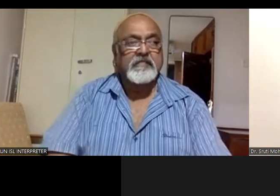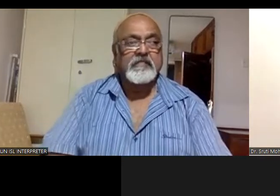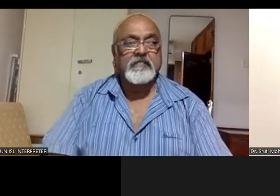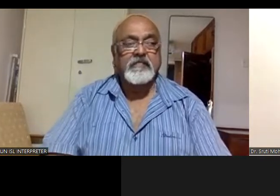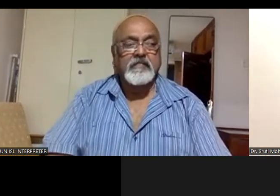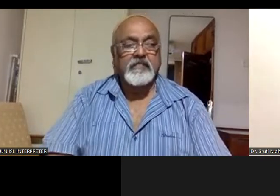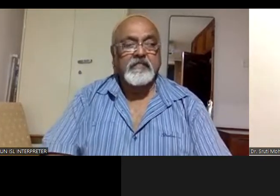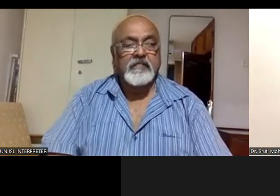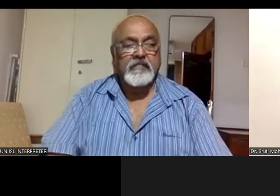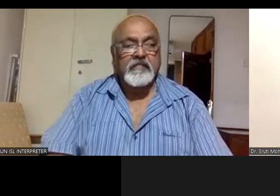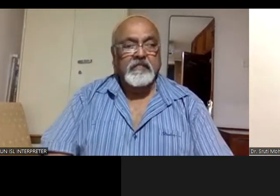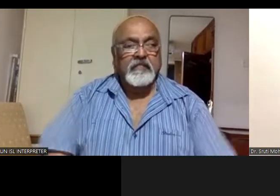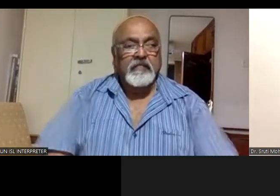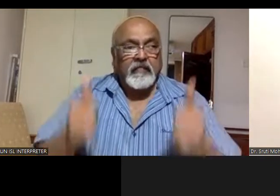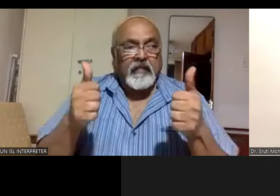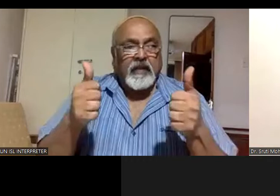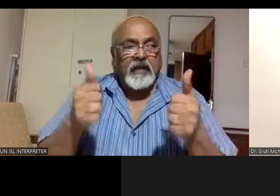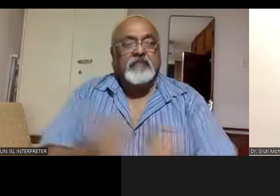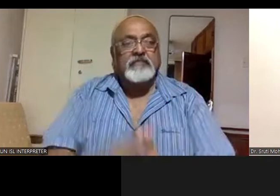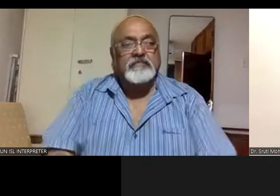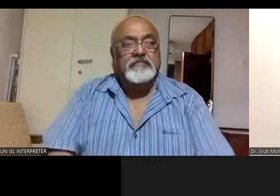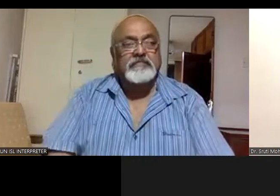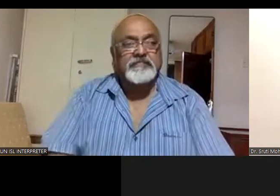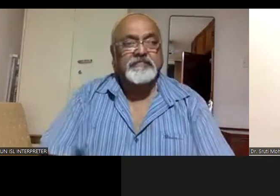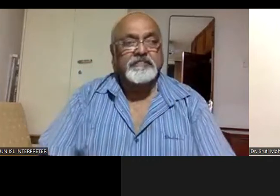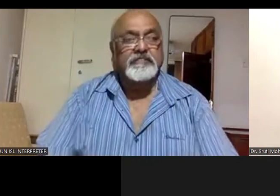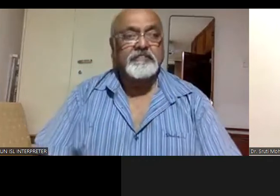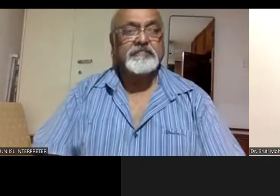Okay, I don't think there are any more questions. CG, Thank you, please. Akshay.